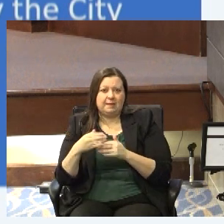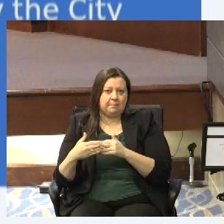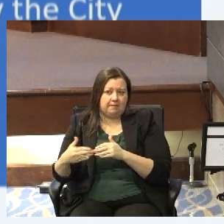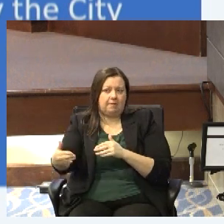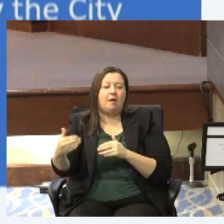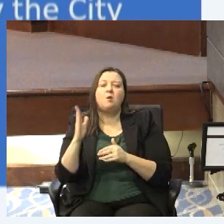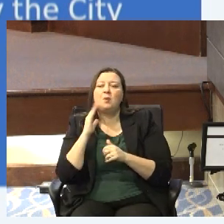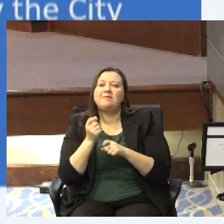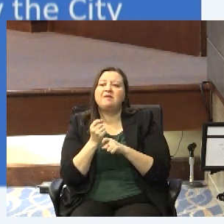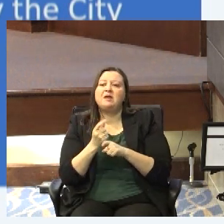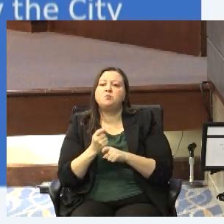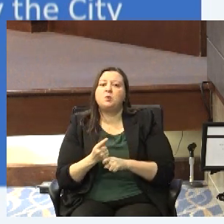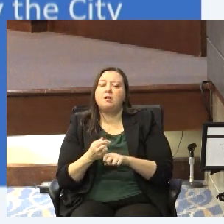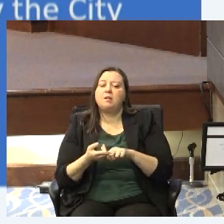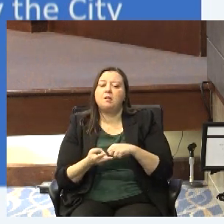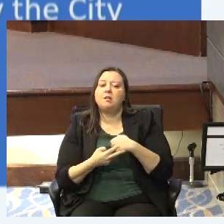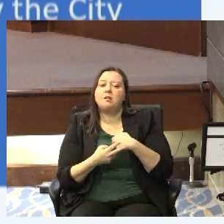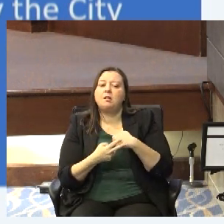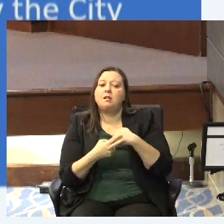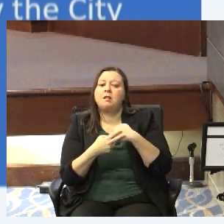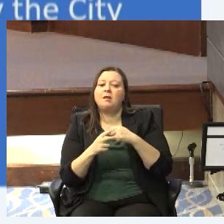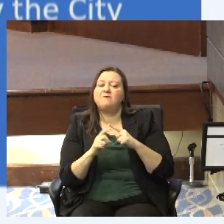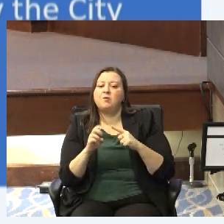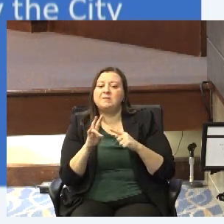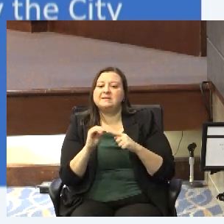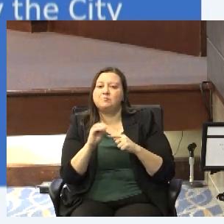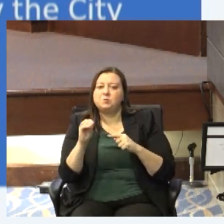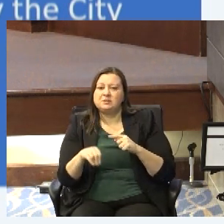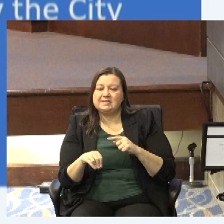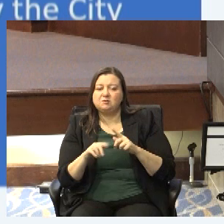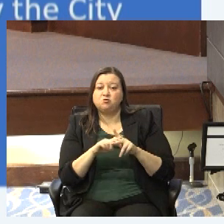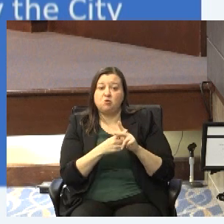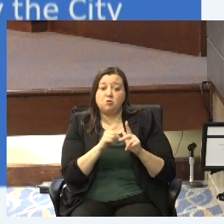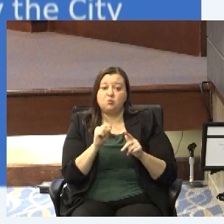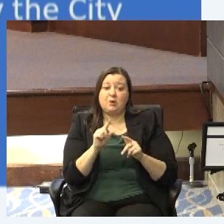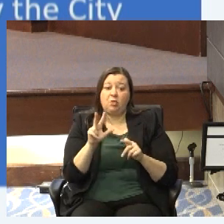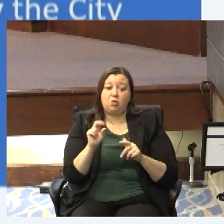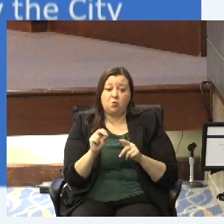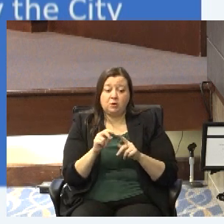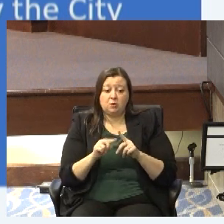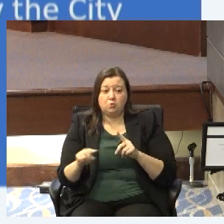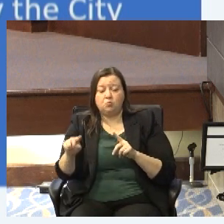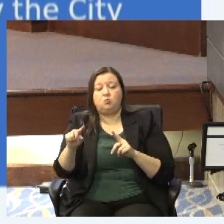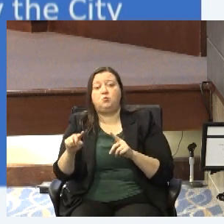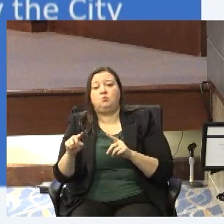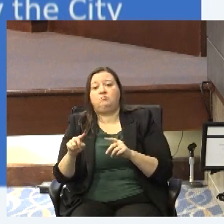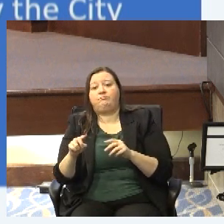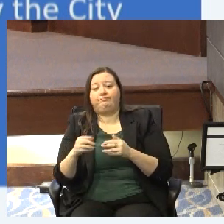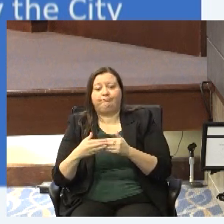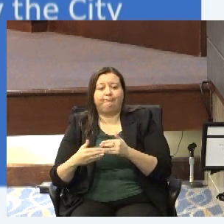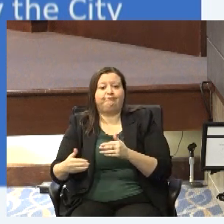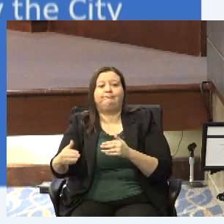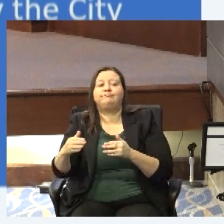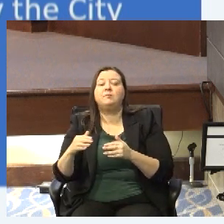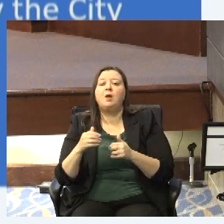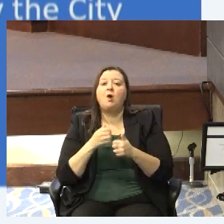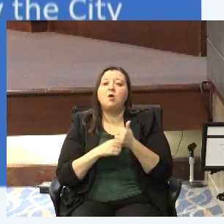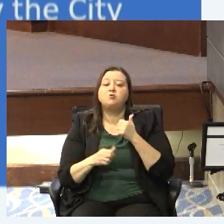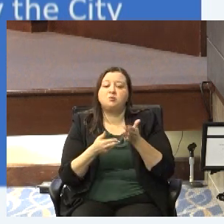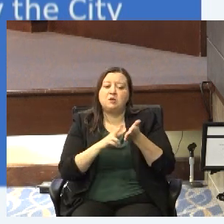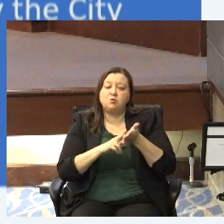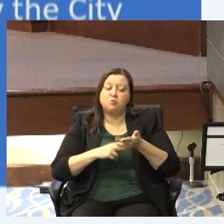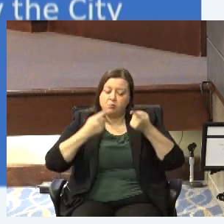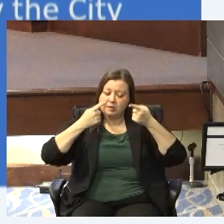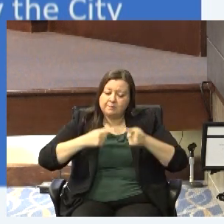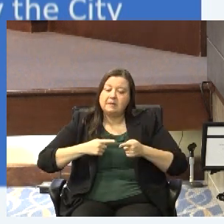would be some annual retainage out of that 70% starting in 2030 going throughout the life of the TERS. Under the terms of the agreement, the